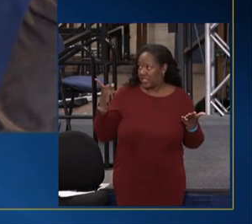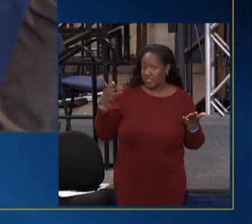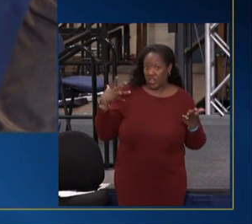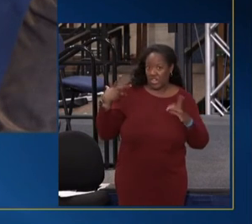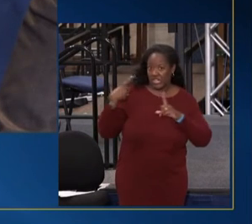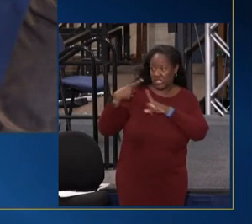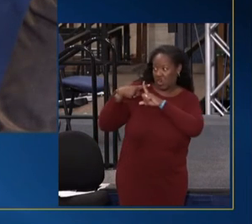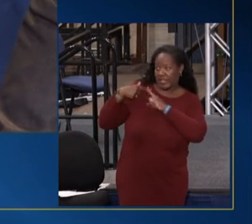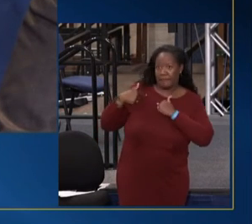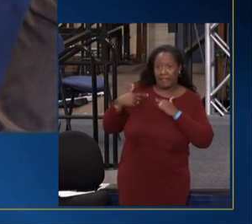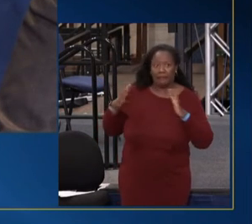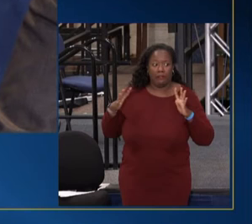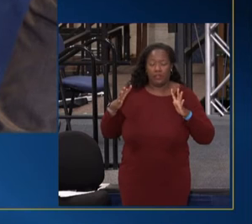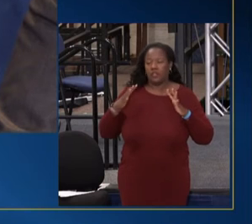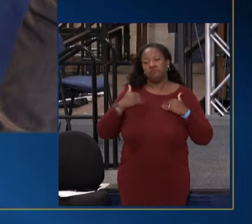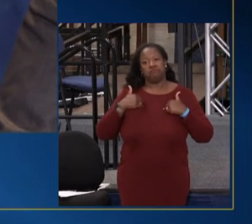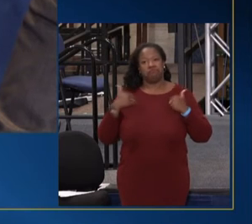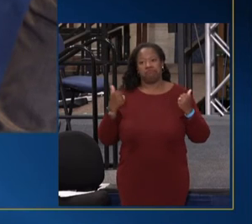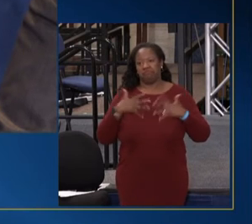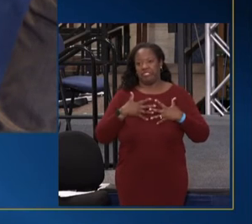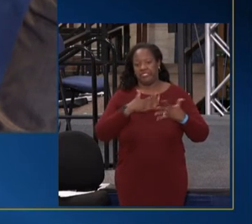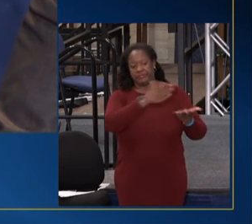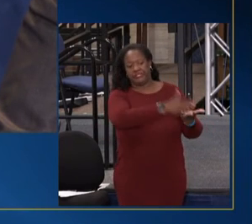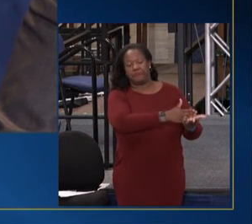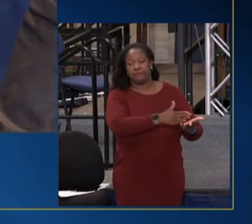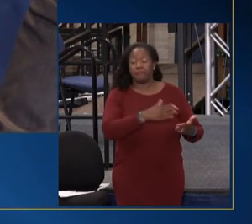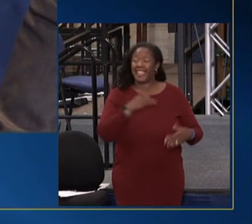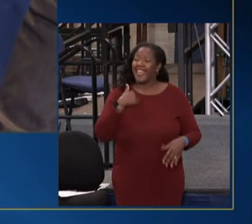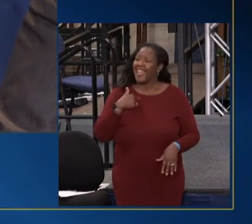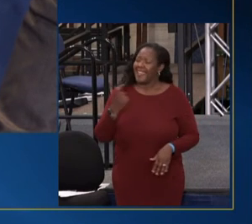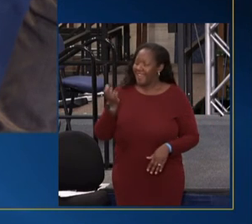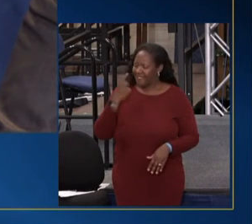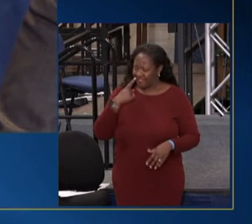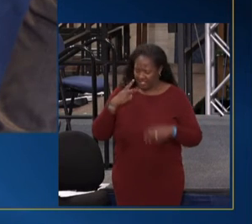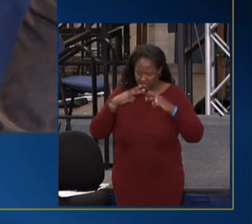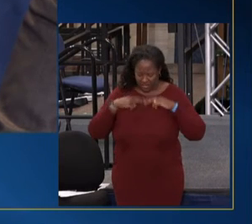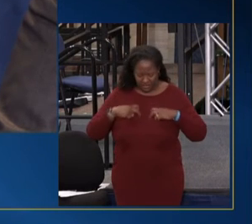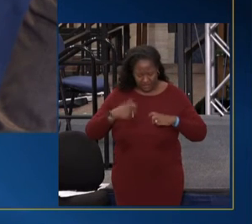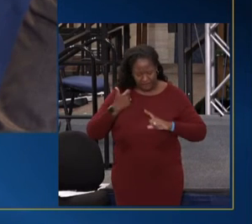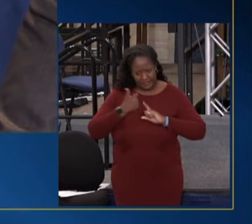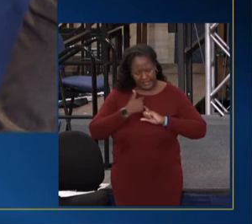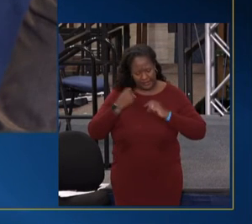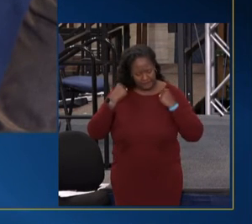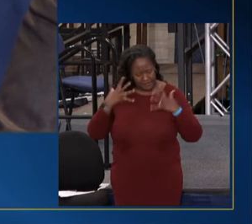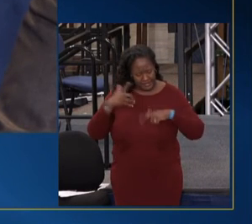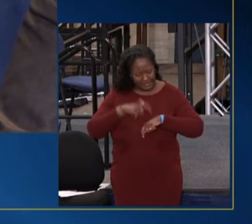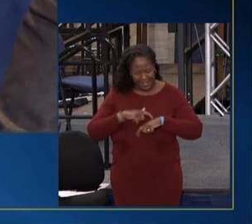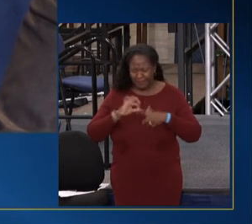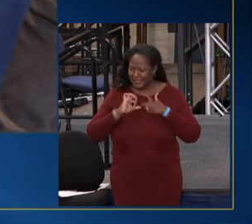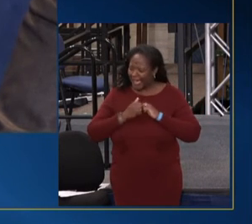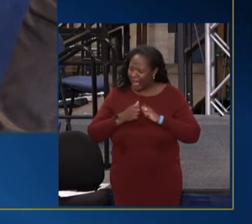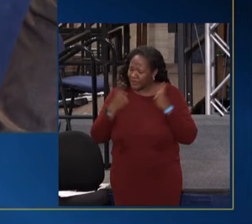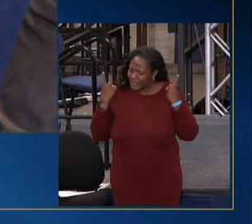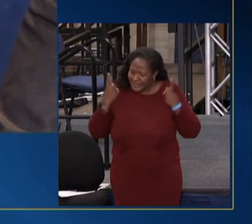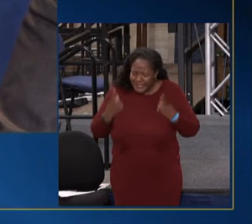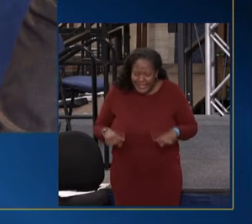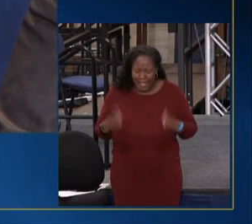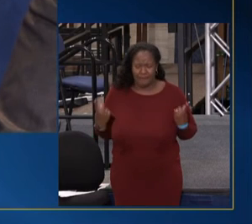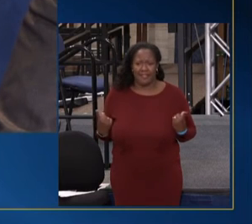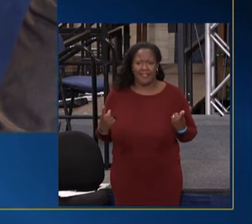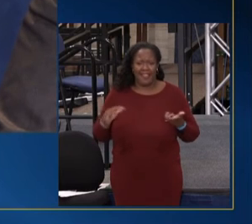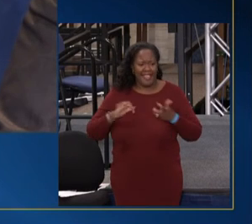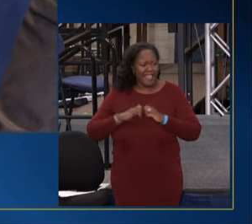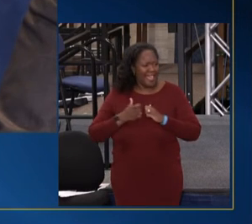there. And just a moment, because I've asked myself this question so many times, like, how did we get to this moment,